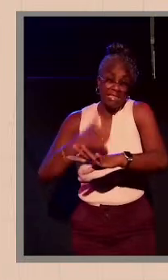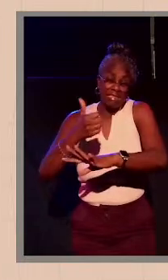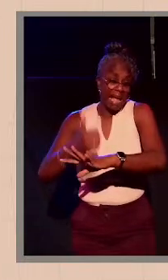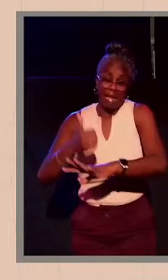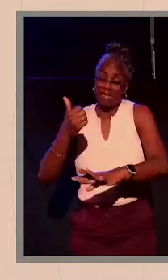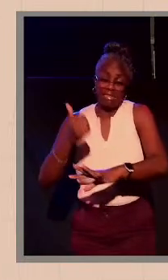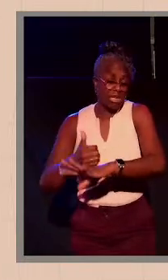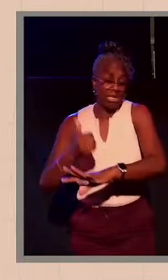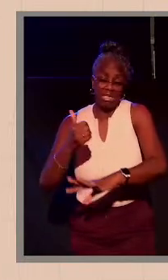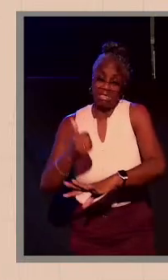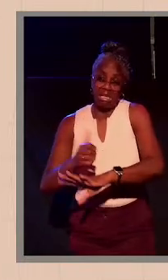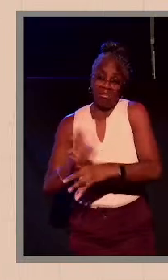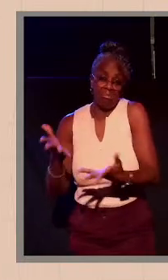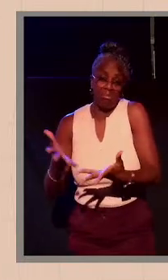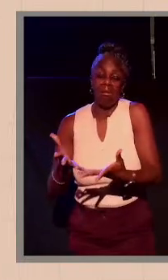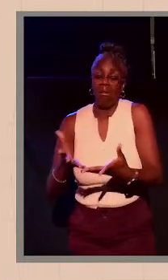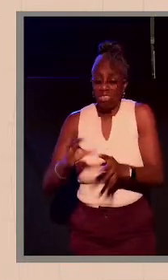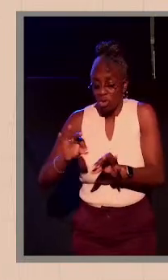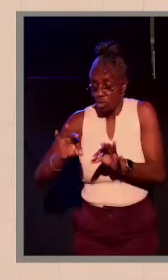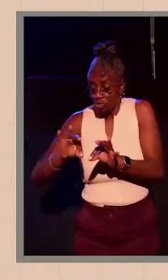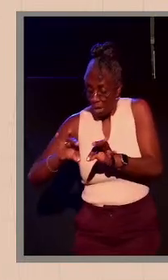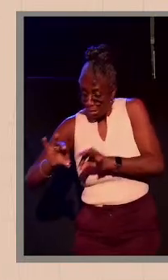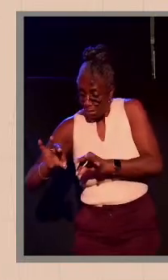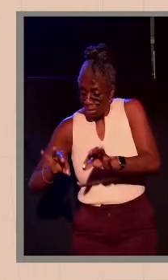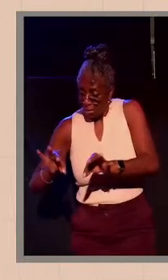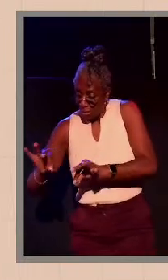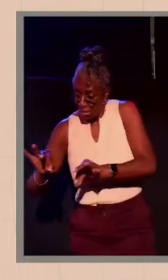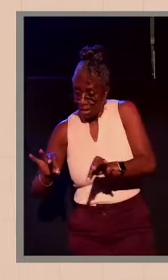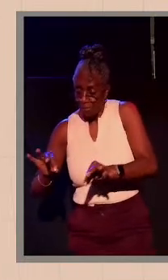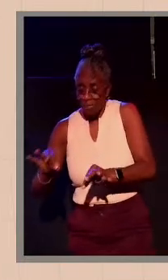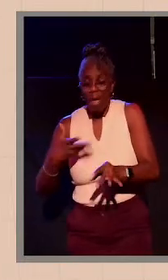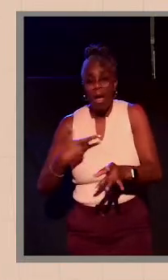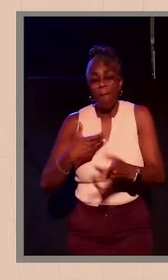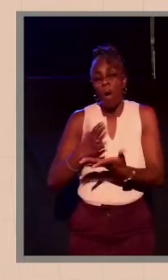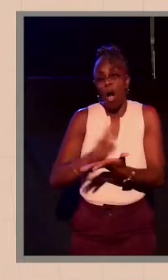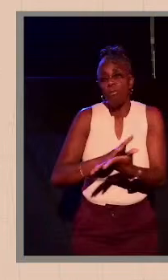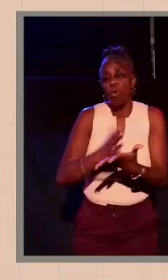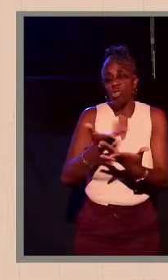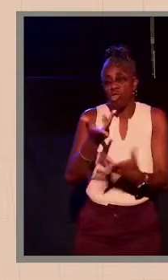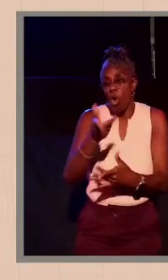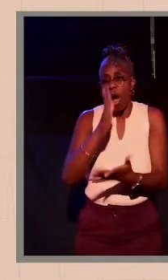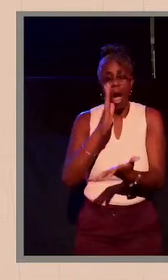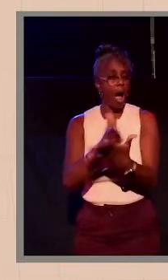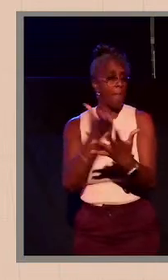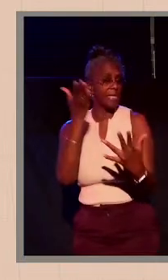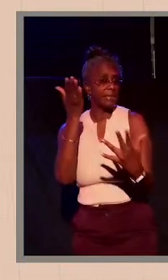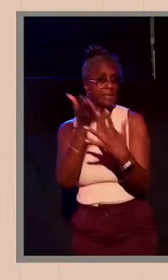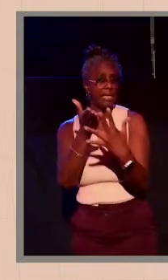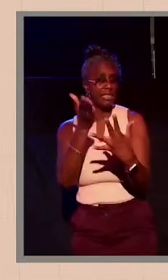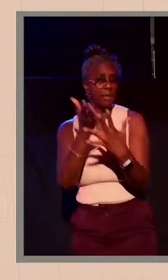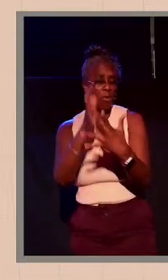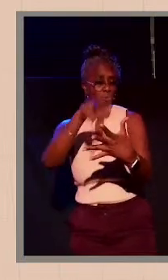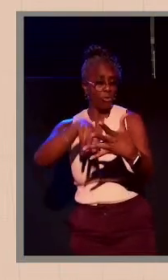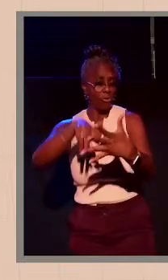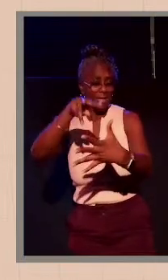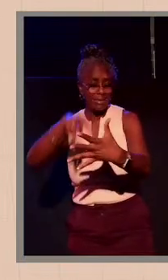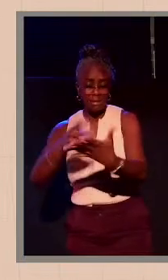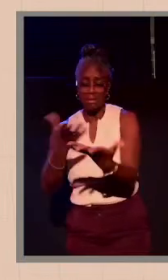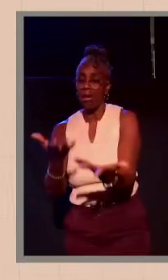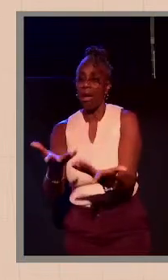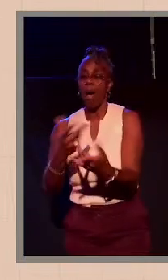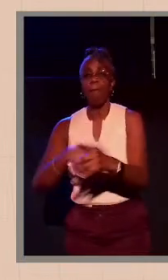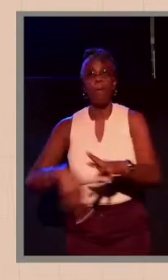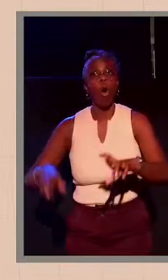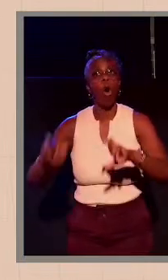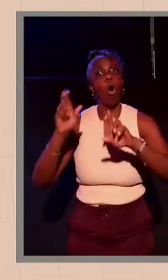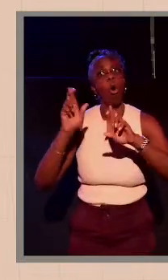interface methods. Okay. I don't know how accessible those are in terms of readers and things. I'm hoping that they. Yeah,